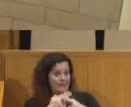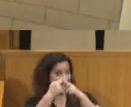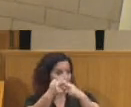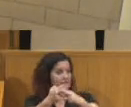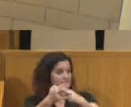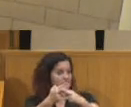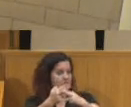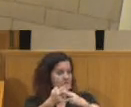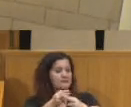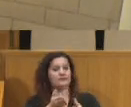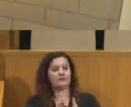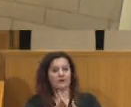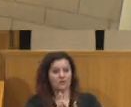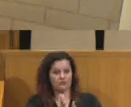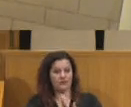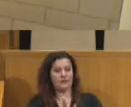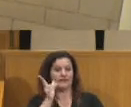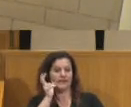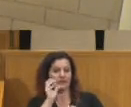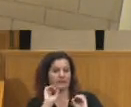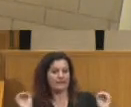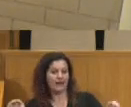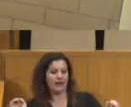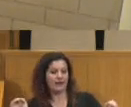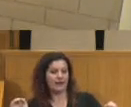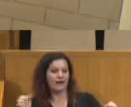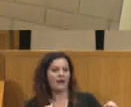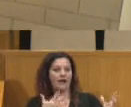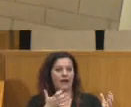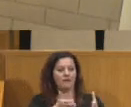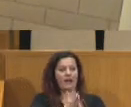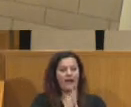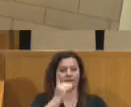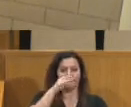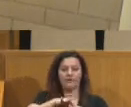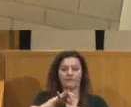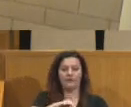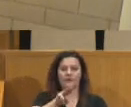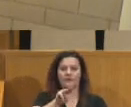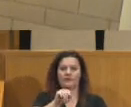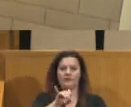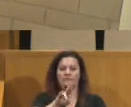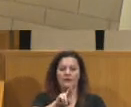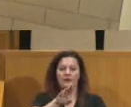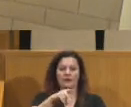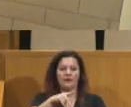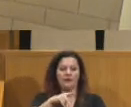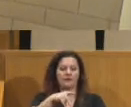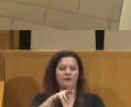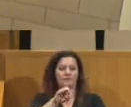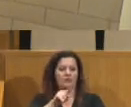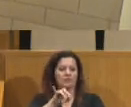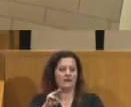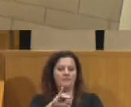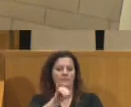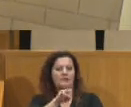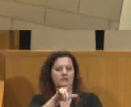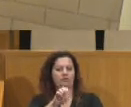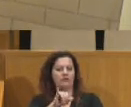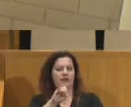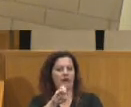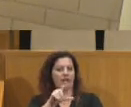benefit from all the things that we're excited about that are going on in this city. But to Mr. Graham's point, not everybody always is as excited as we are because they